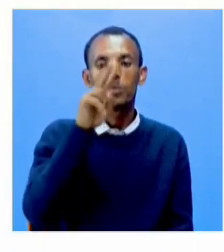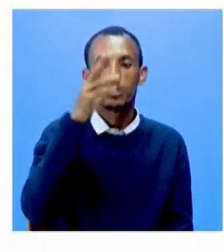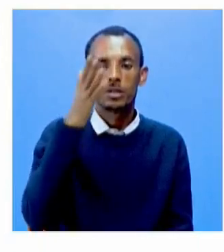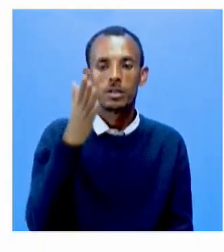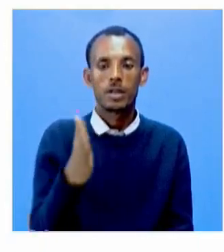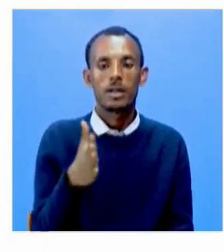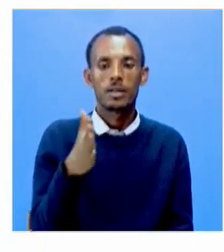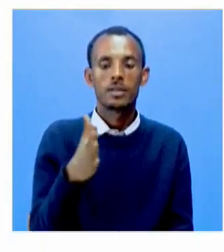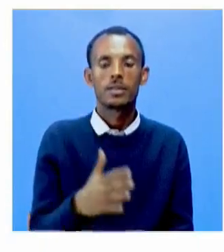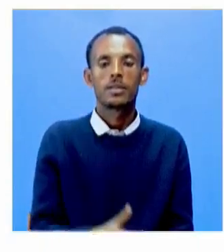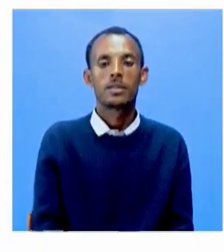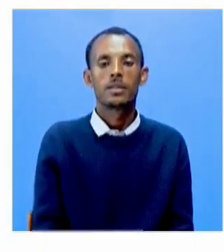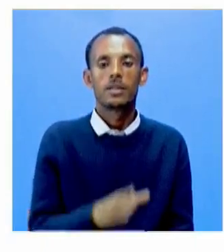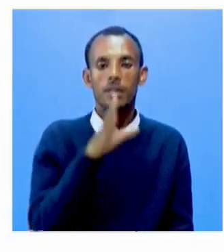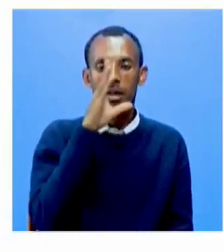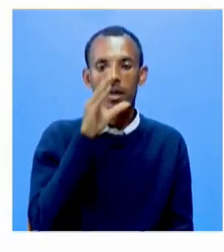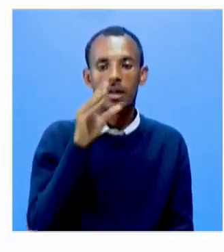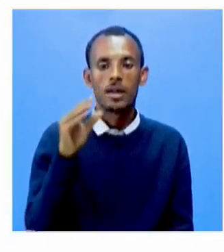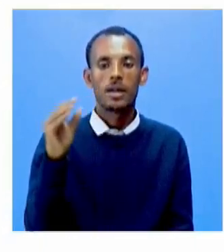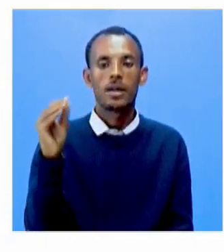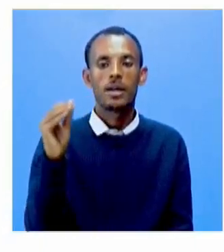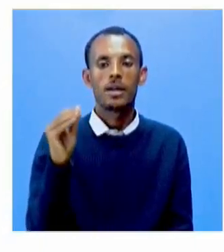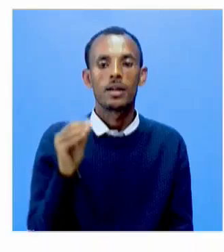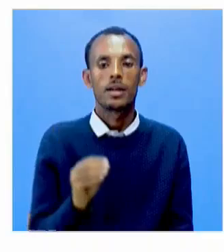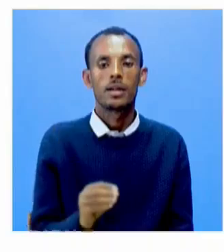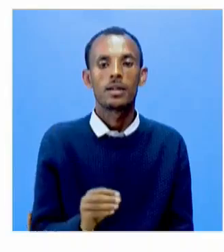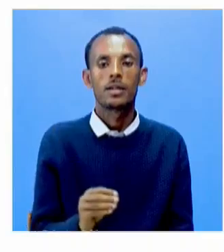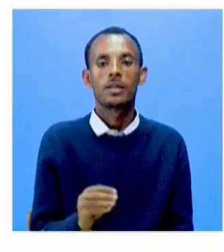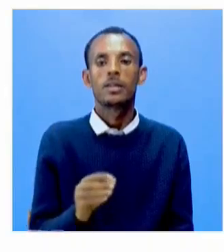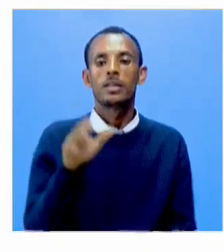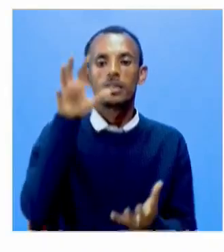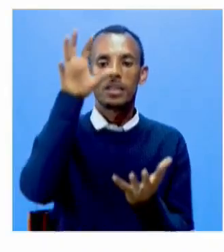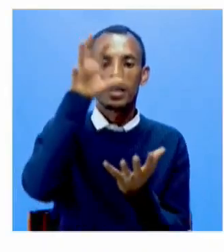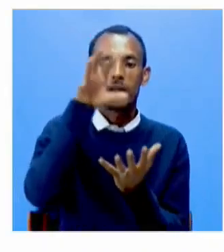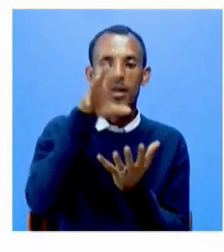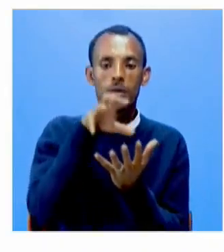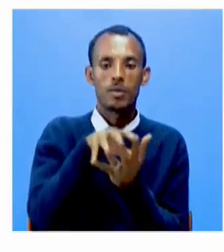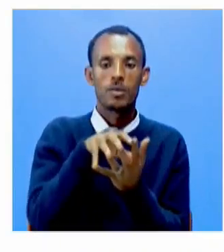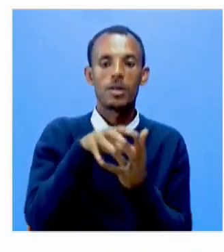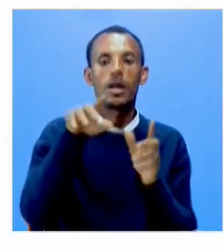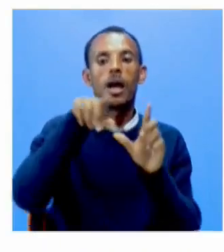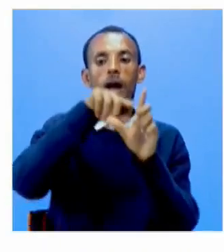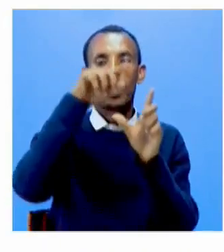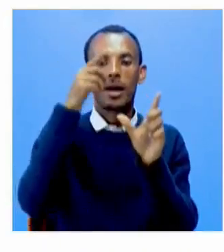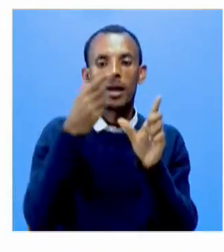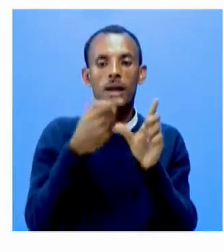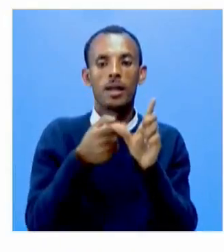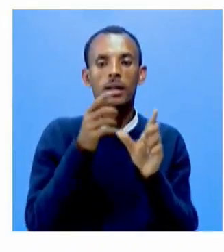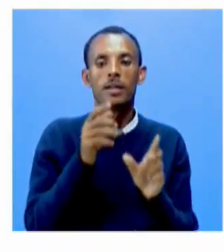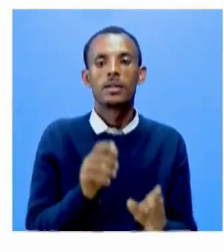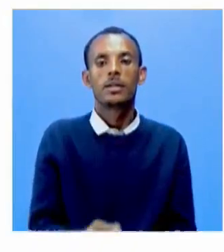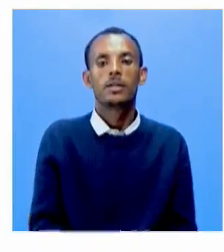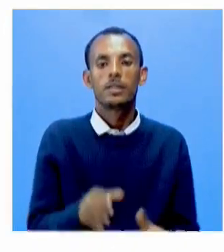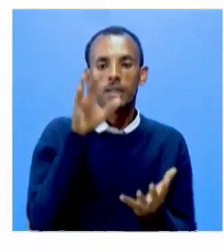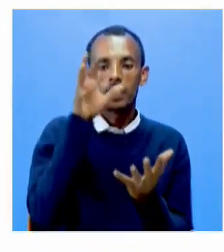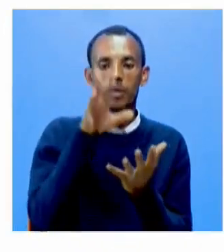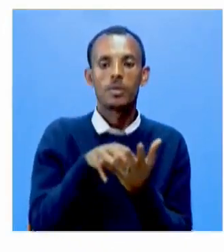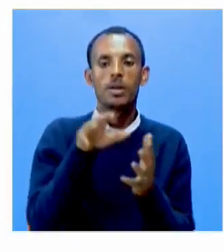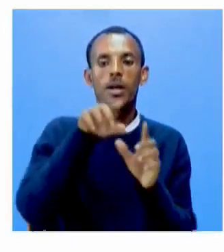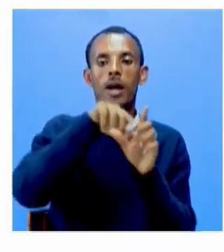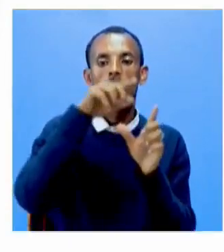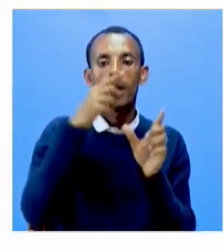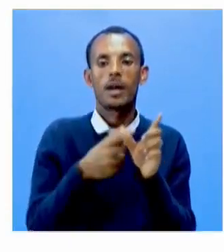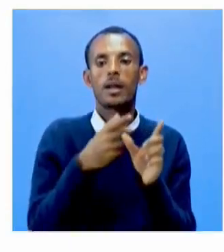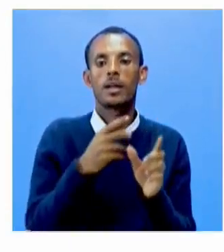sides and they include angle, they include